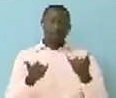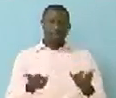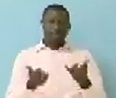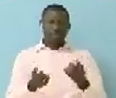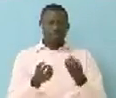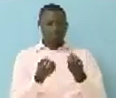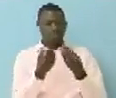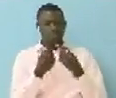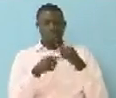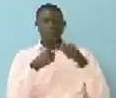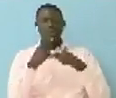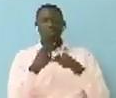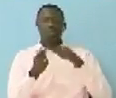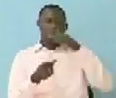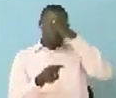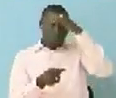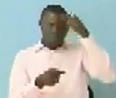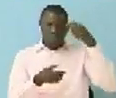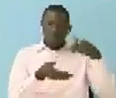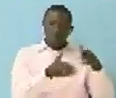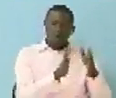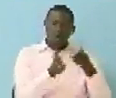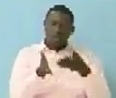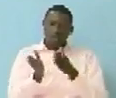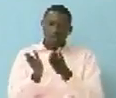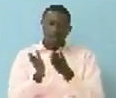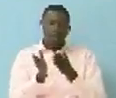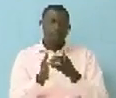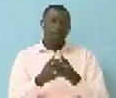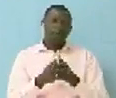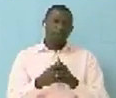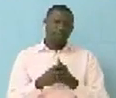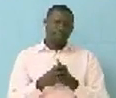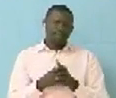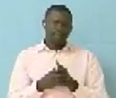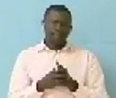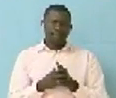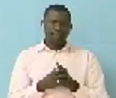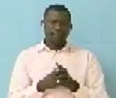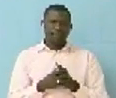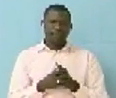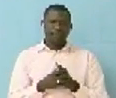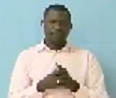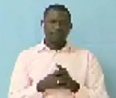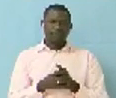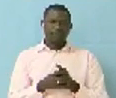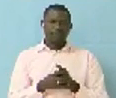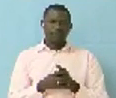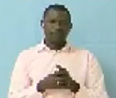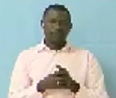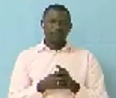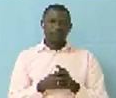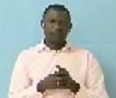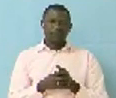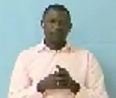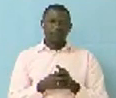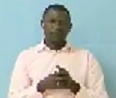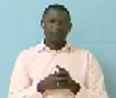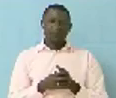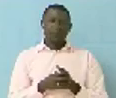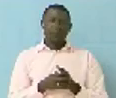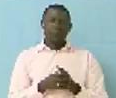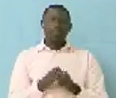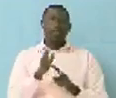tell me about the working methods. When a